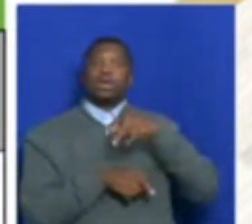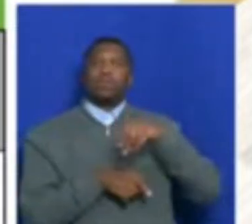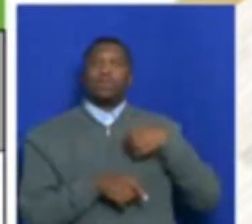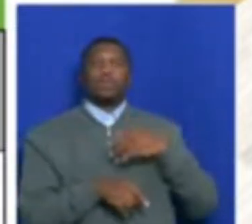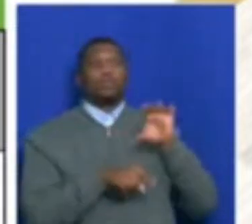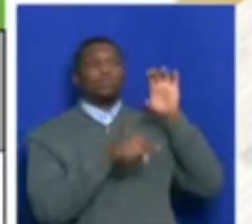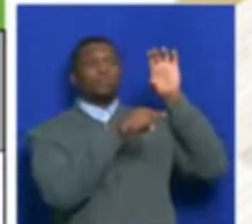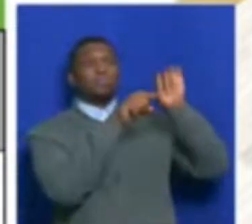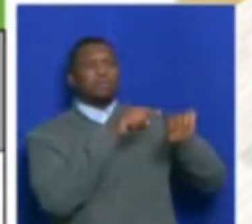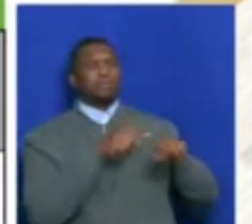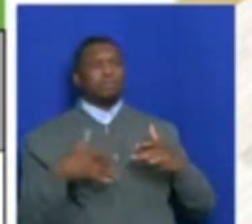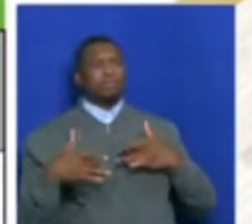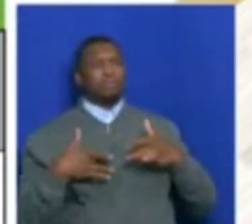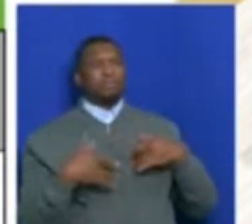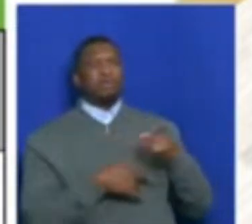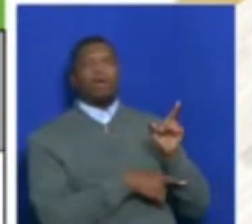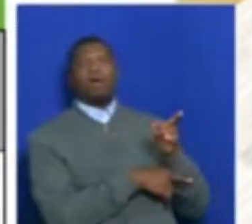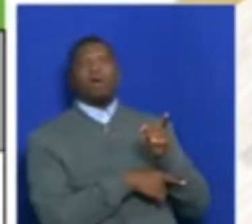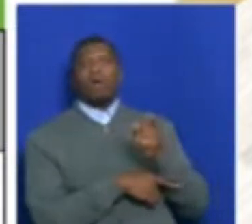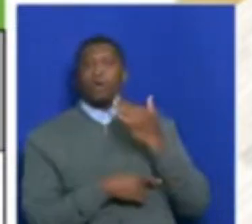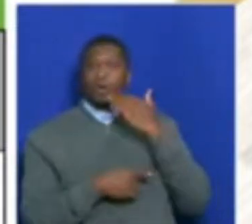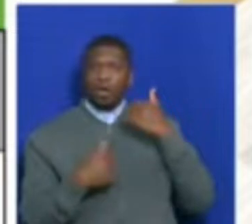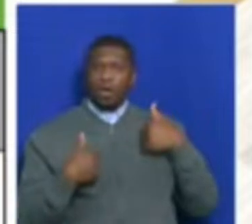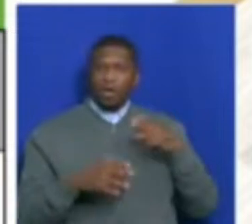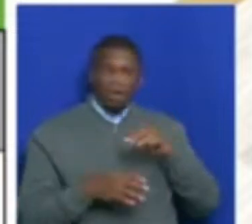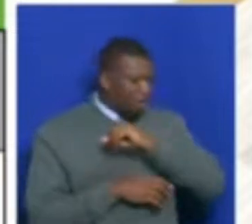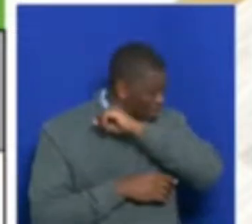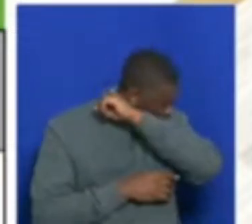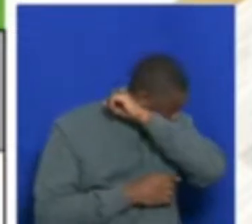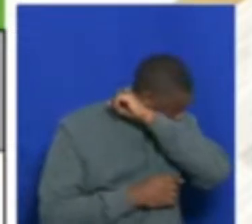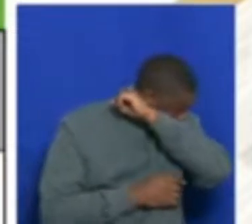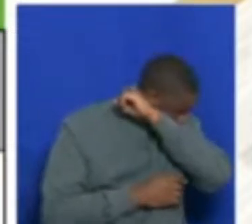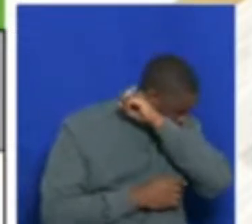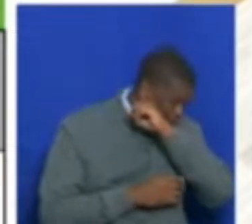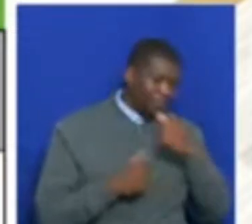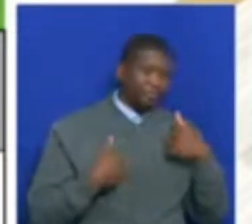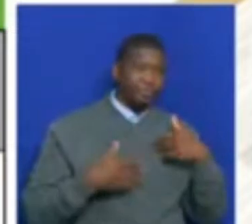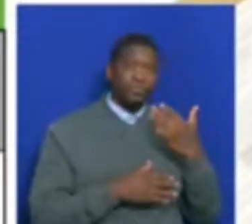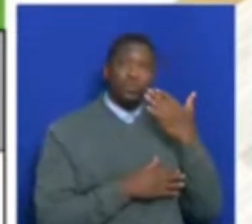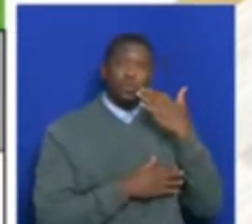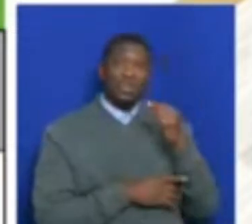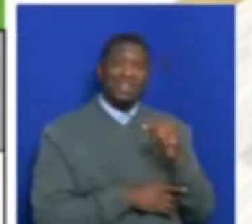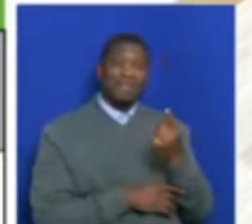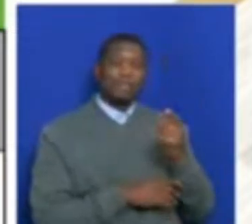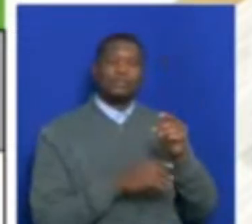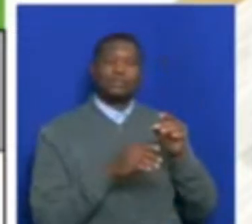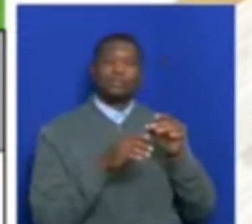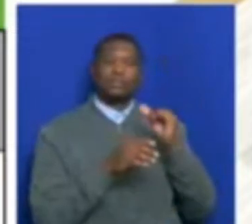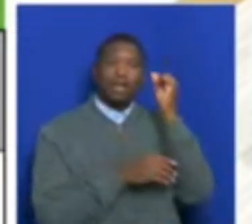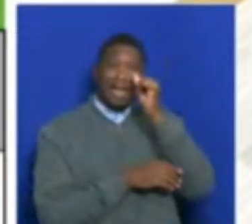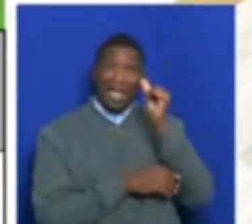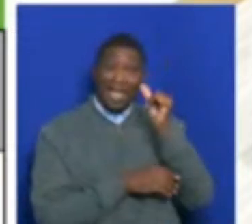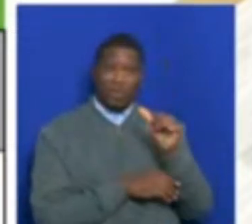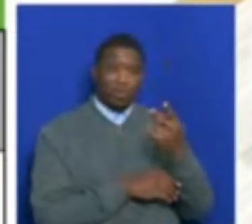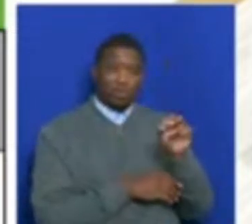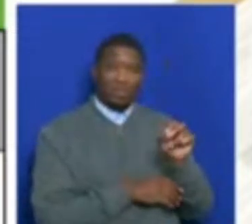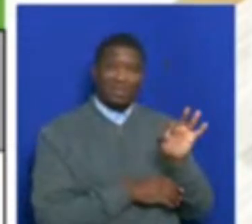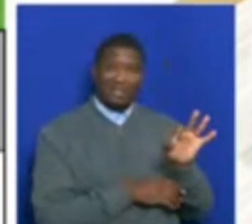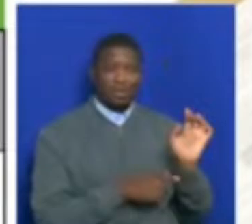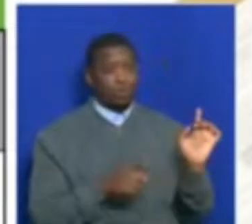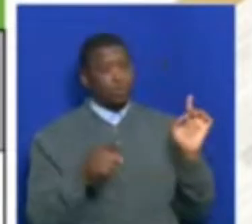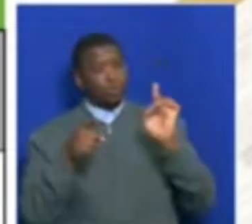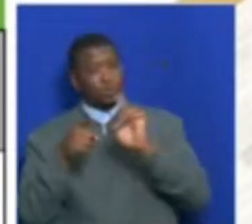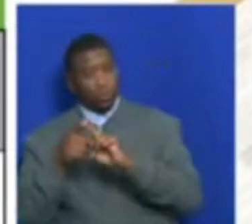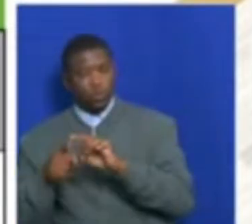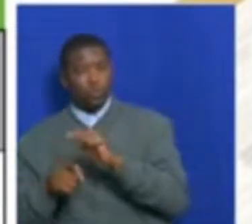Between 1st of April 2023 and 31st of May 2026, IPID investigated over 300